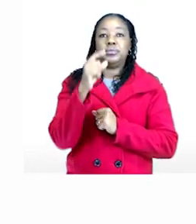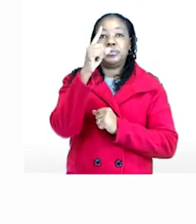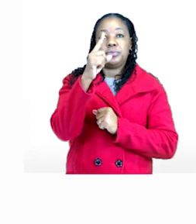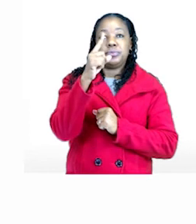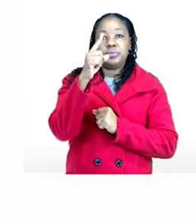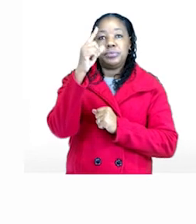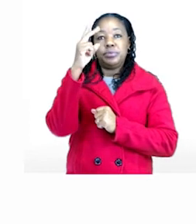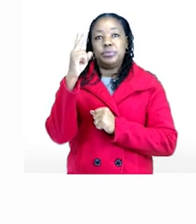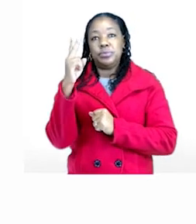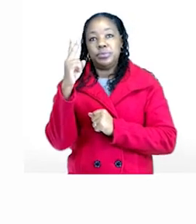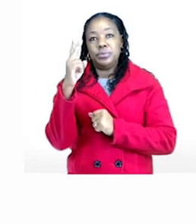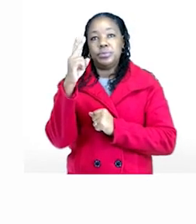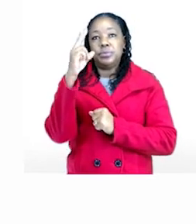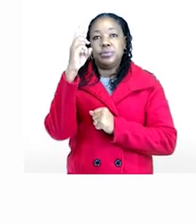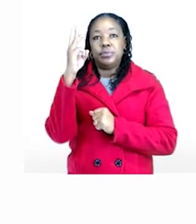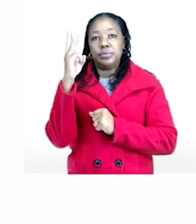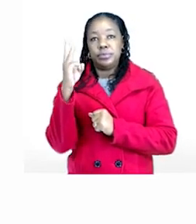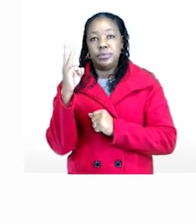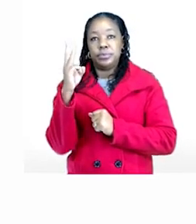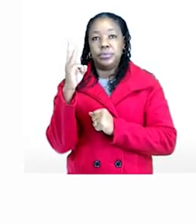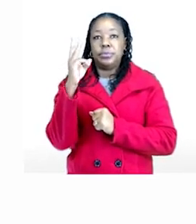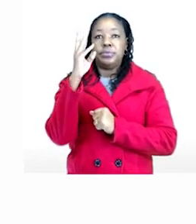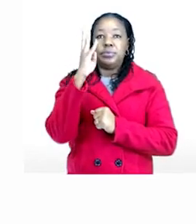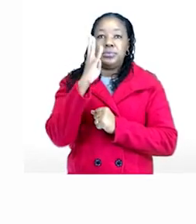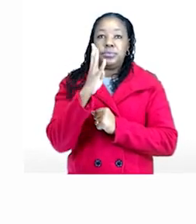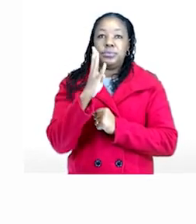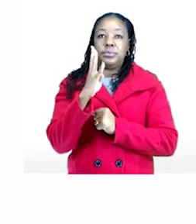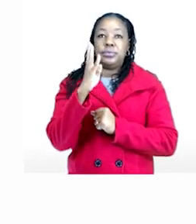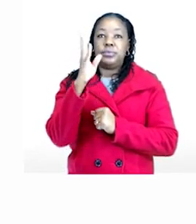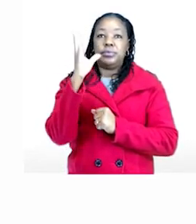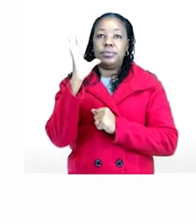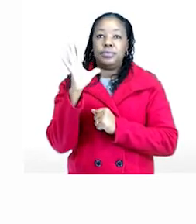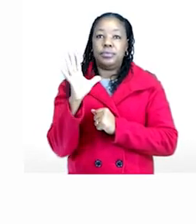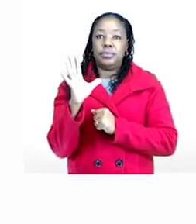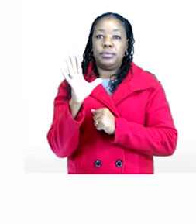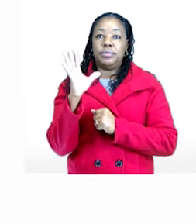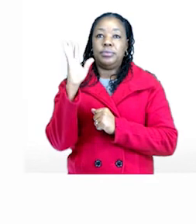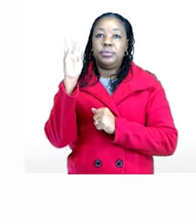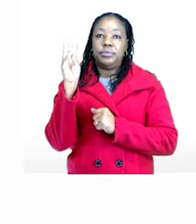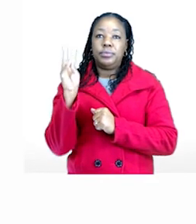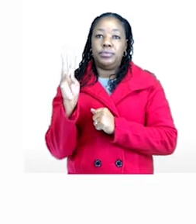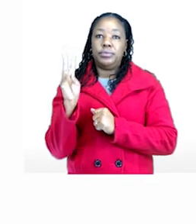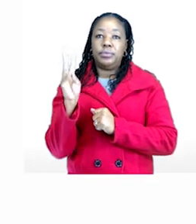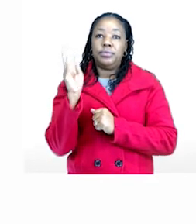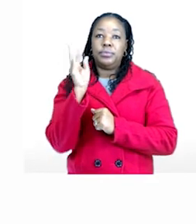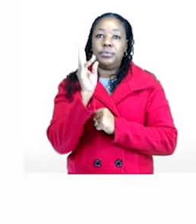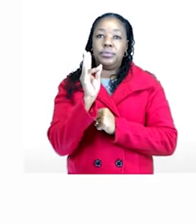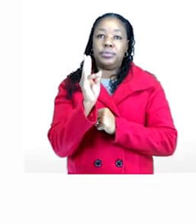1, 2, 3, 4, 5,